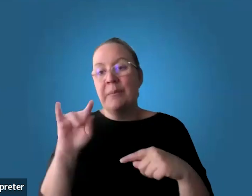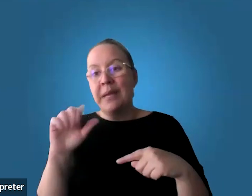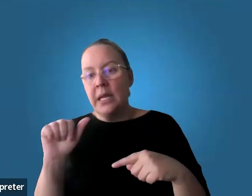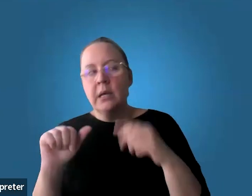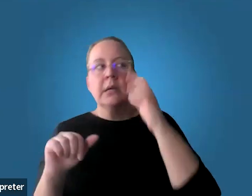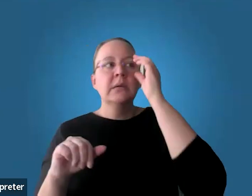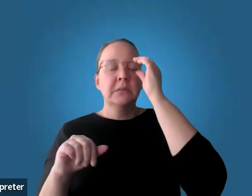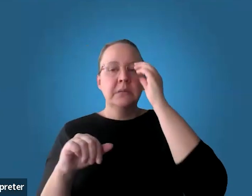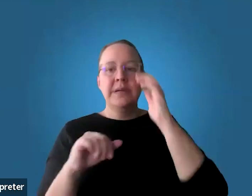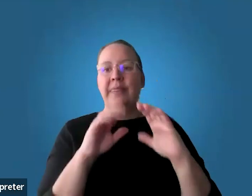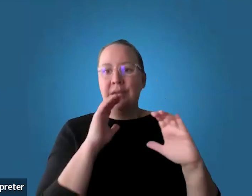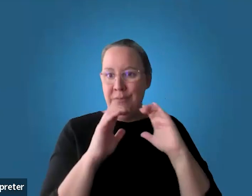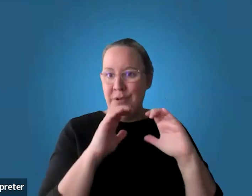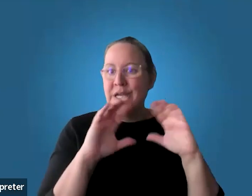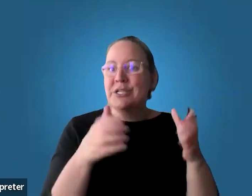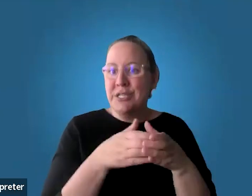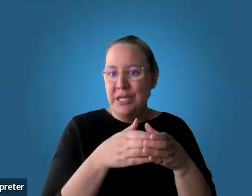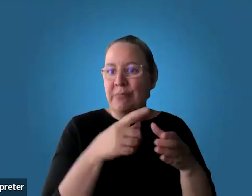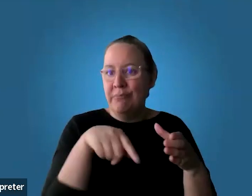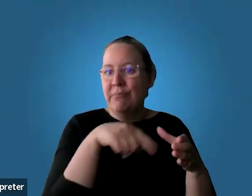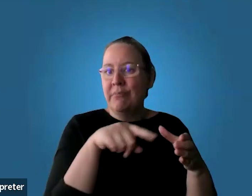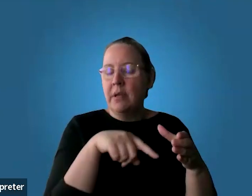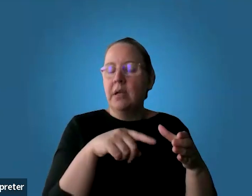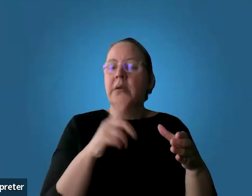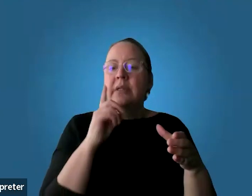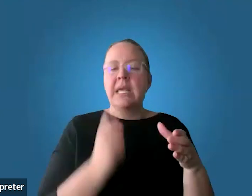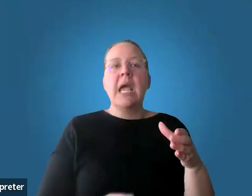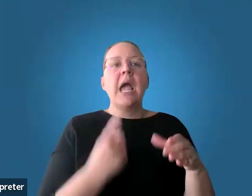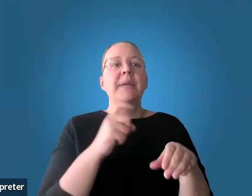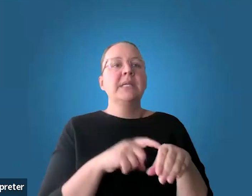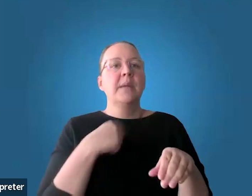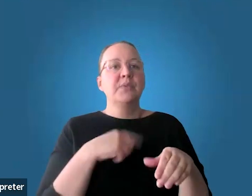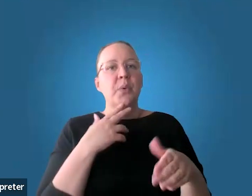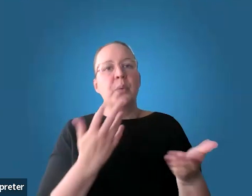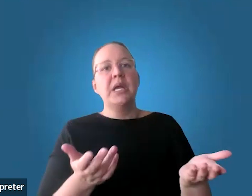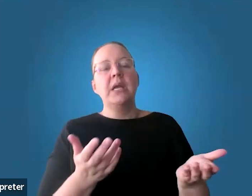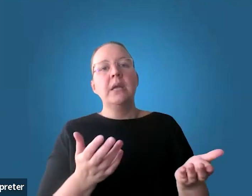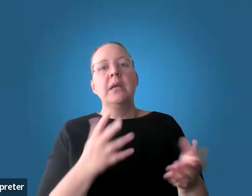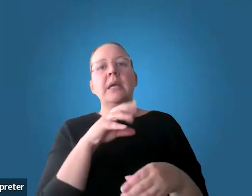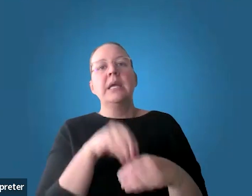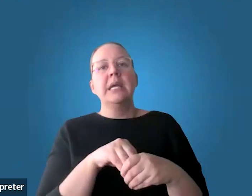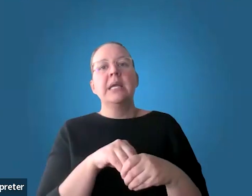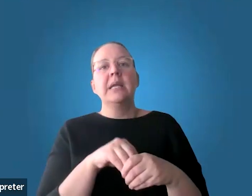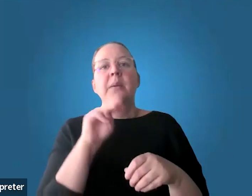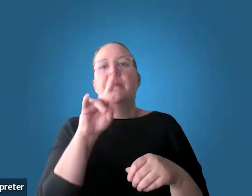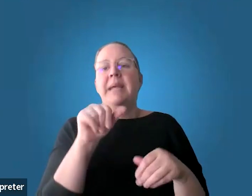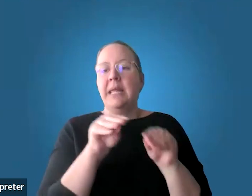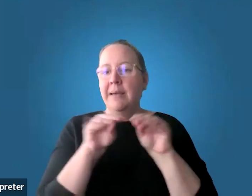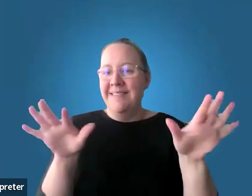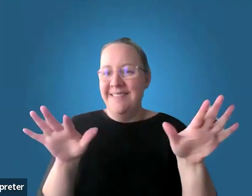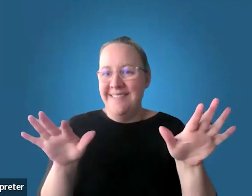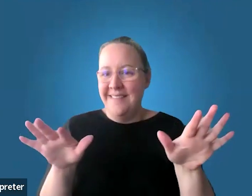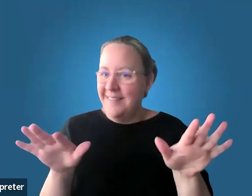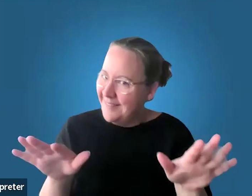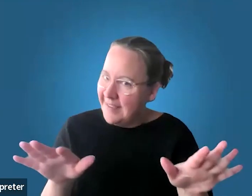was the comms team looking into how many times were we cited in notable media outlets. And I think that's obviously like still a common